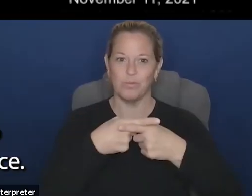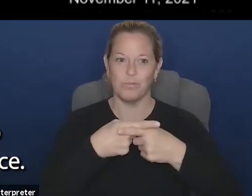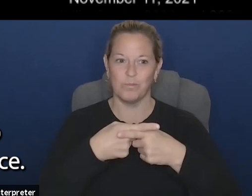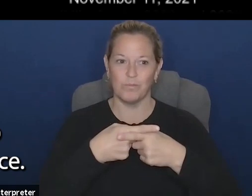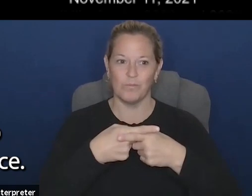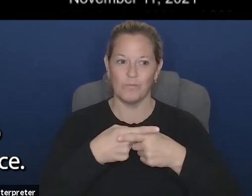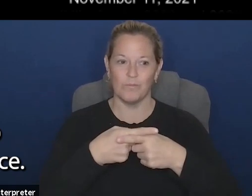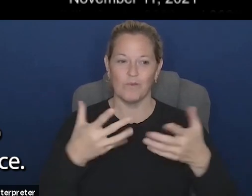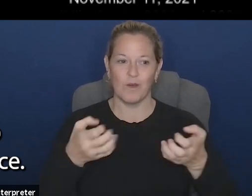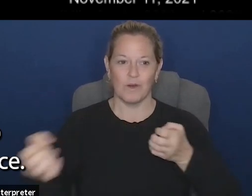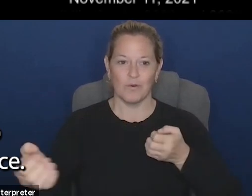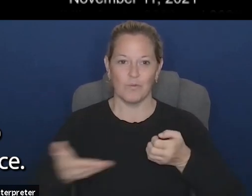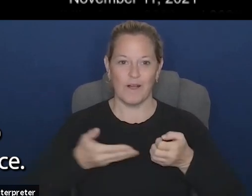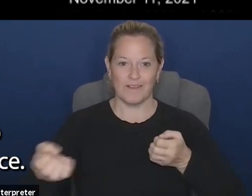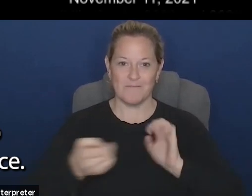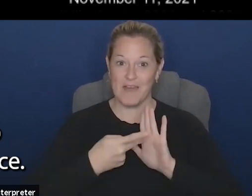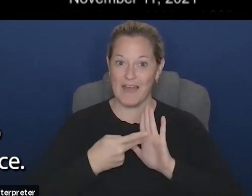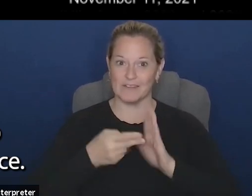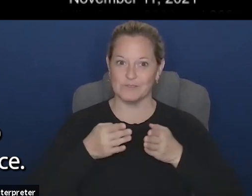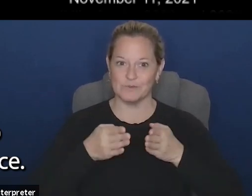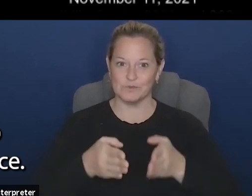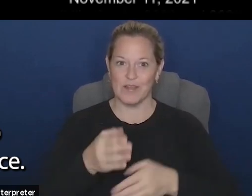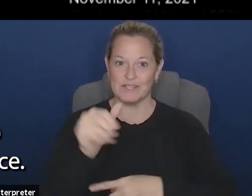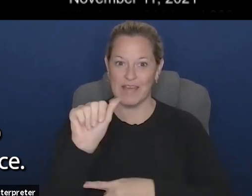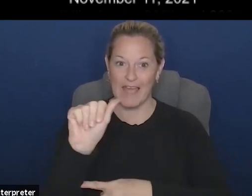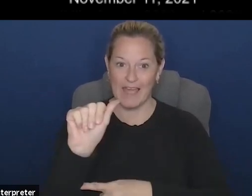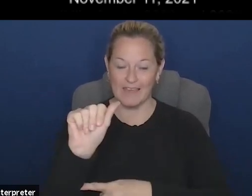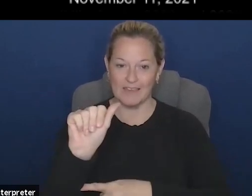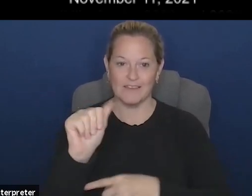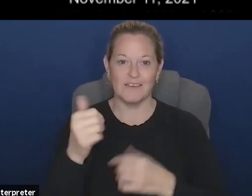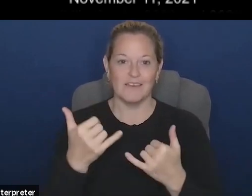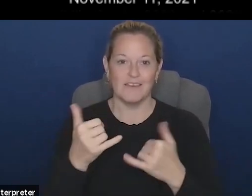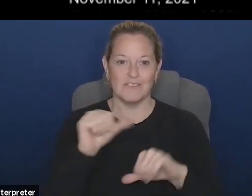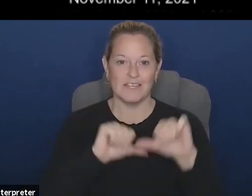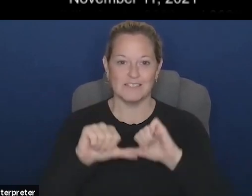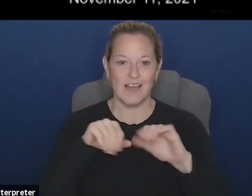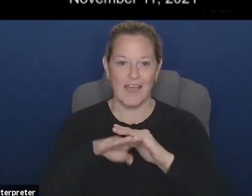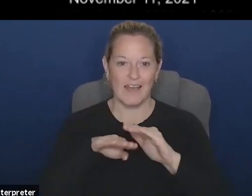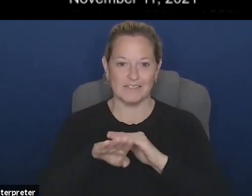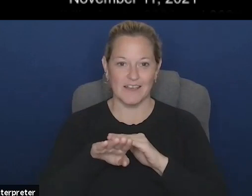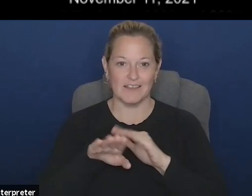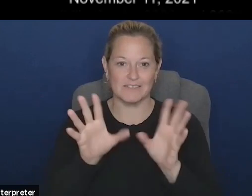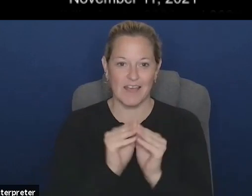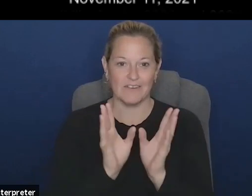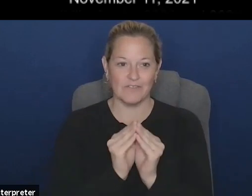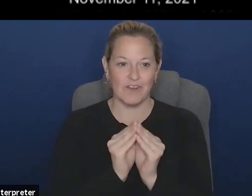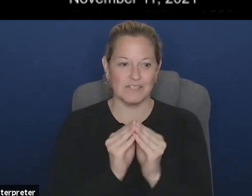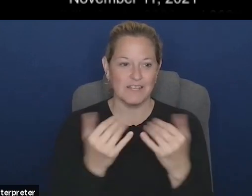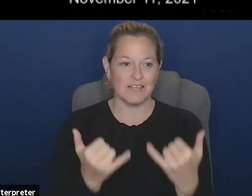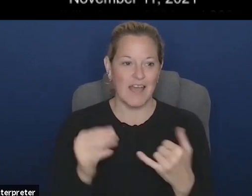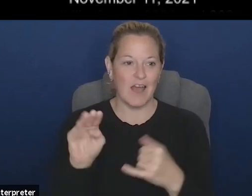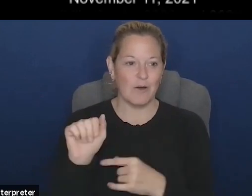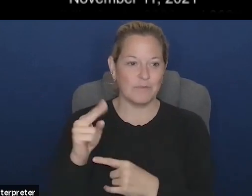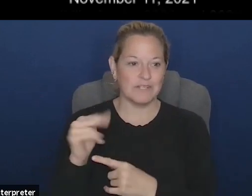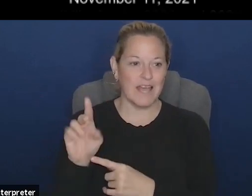I'd like to welcome everyone back to Strand A of the 2021 SciAccess Conference. We will now be joined by Dr. Mahadeo Sukhai,